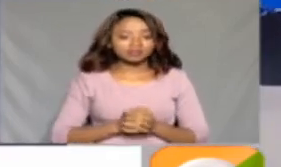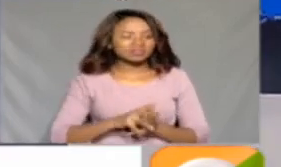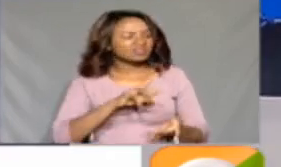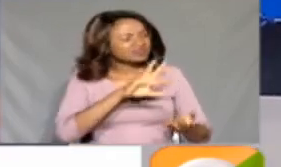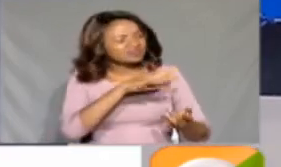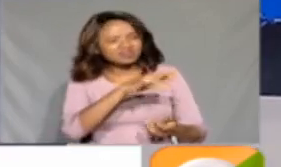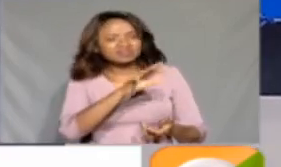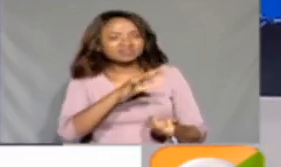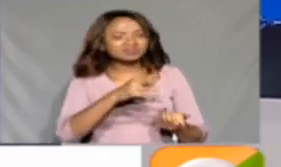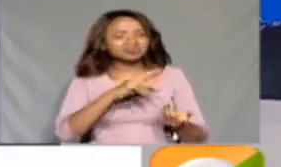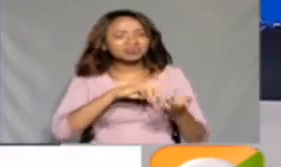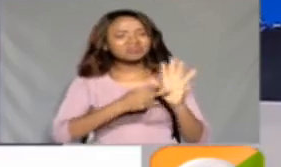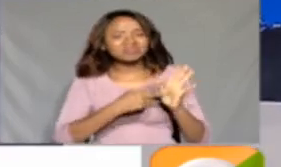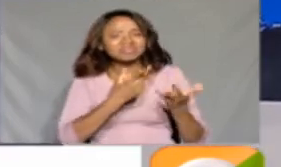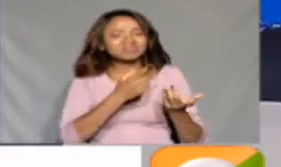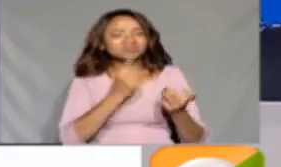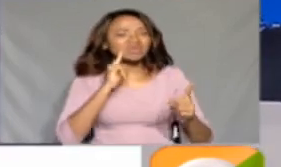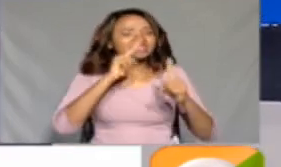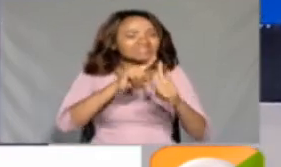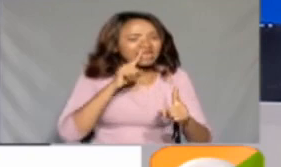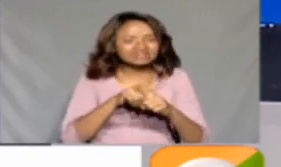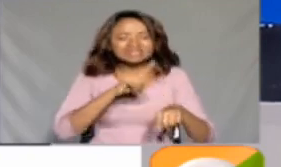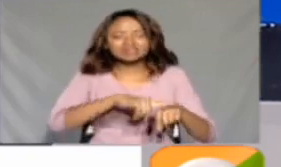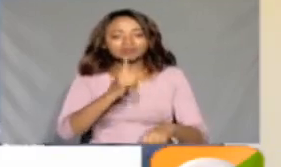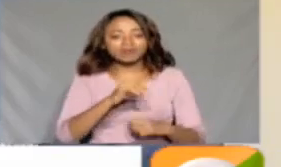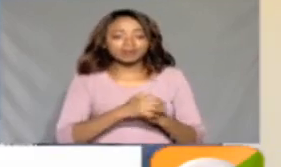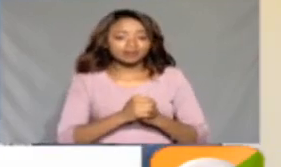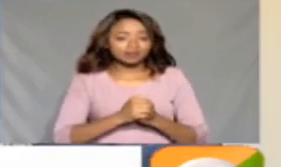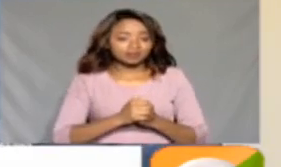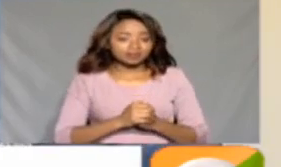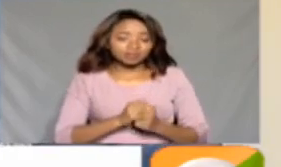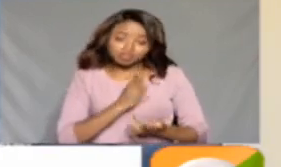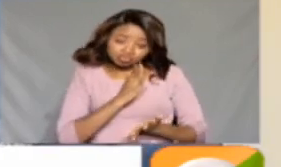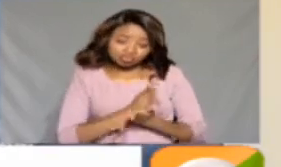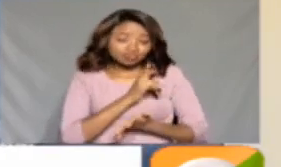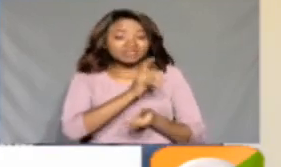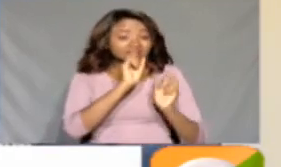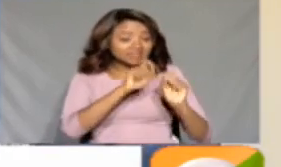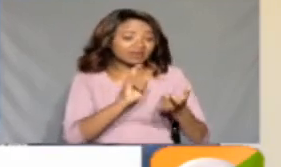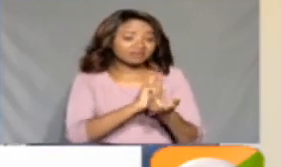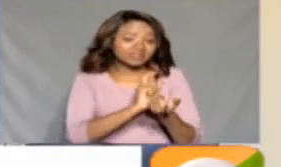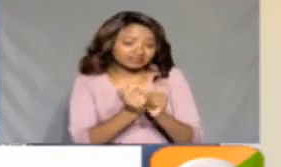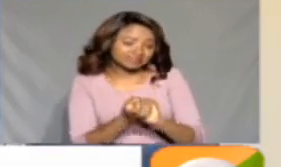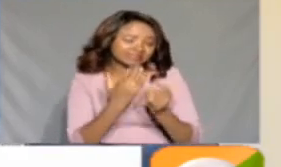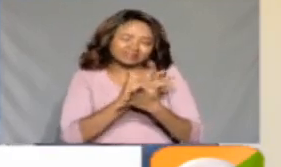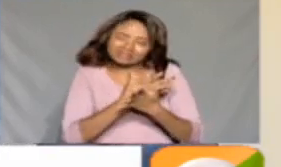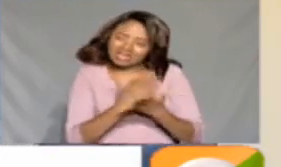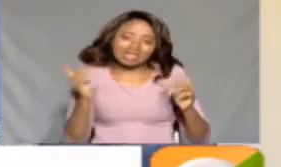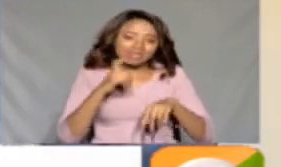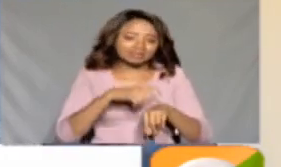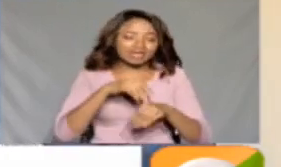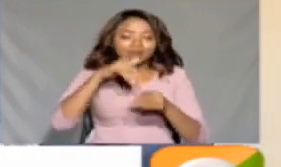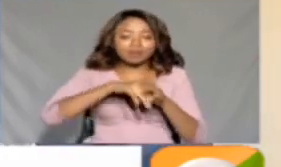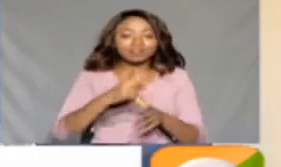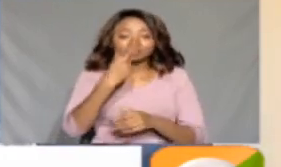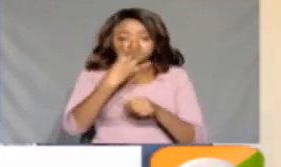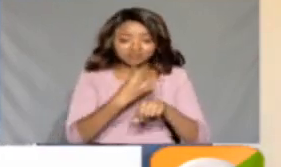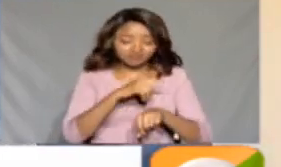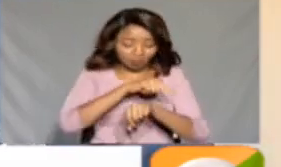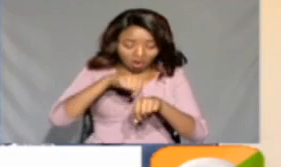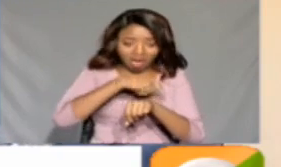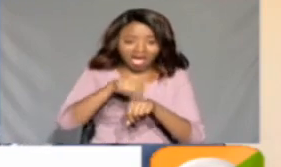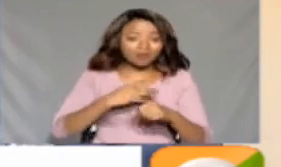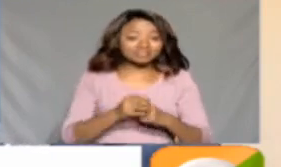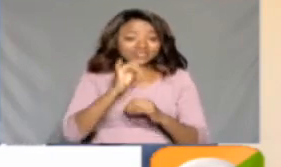about a neck, until there's a neck. Well, the neck will have to decide on that, and that can be convened at any time within 24 hours if you think there's an